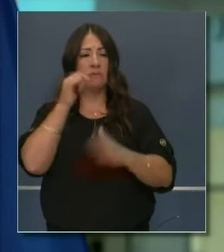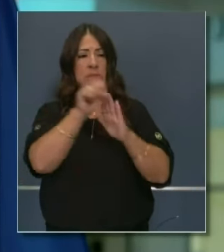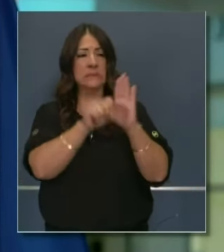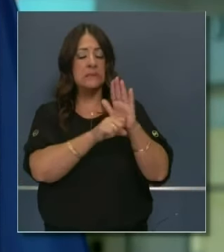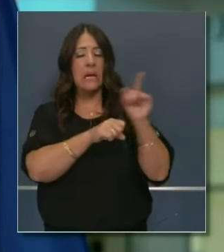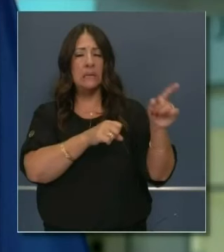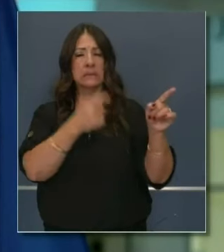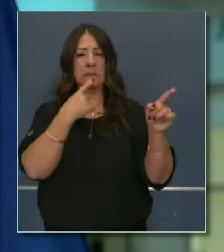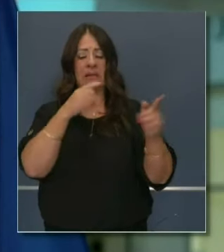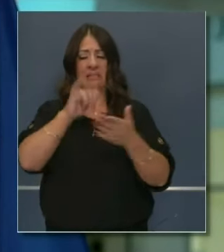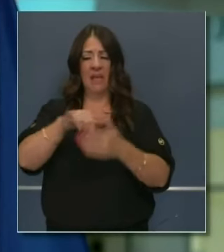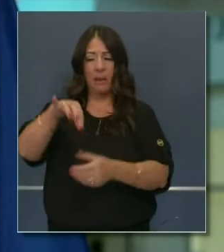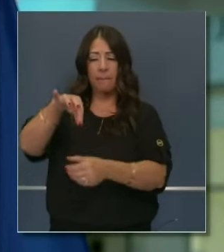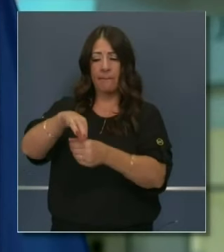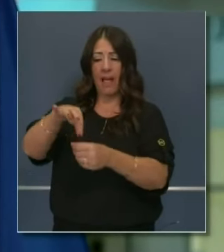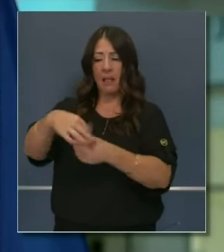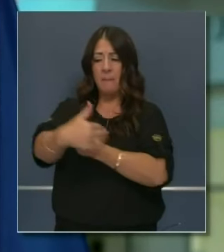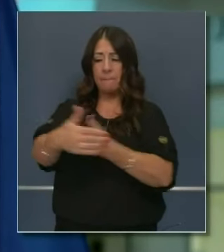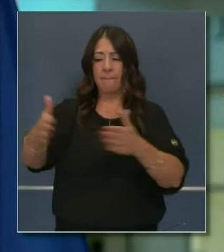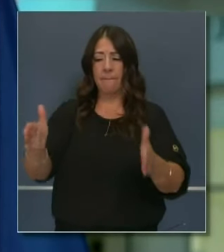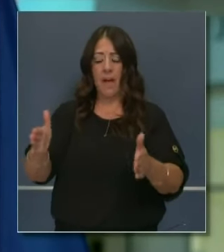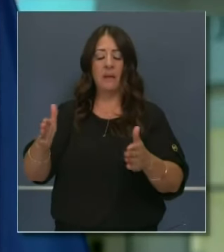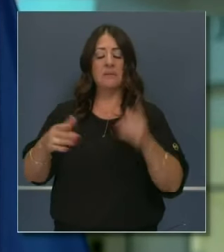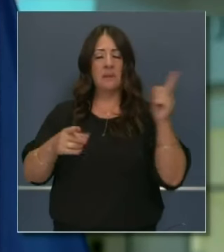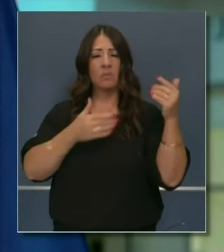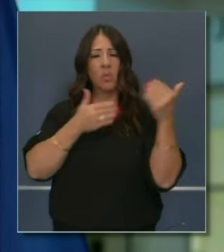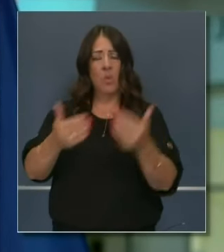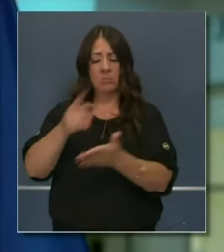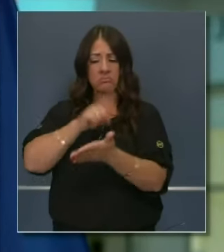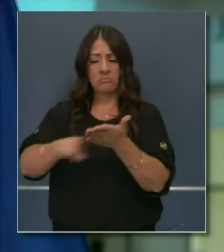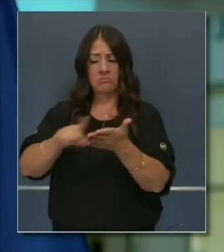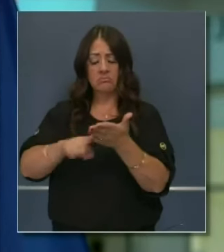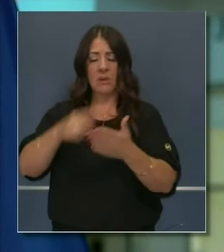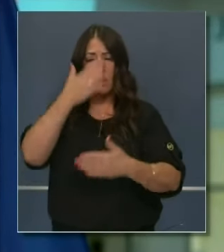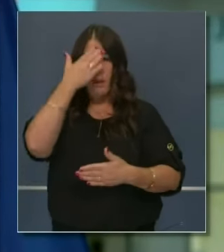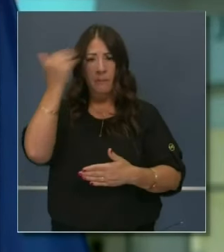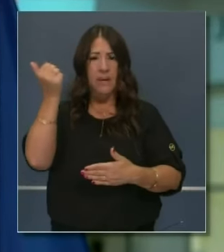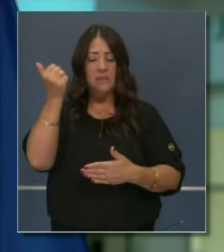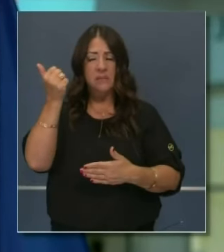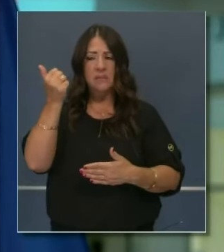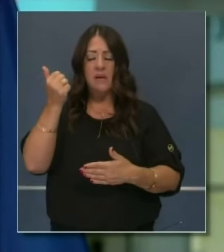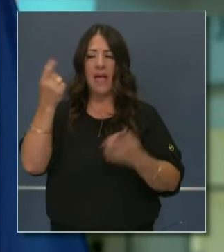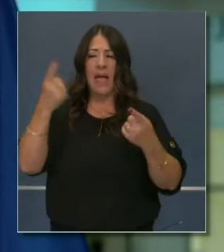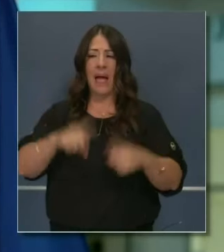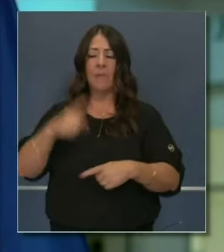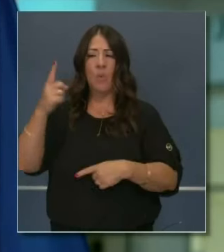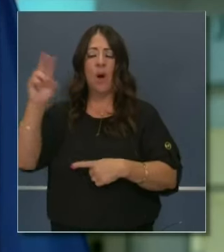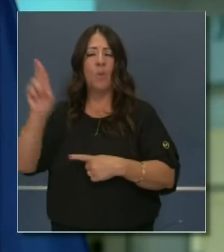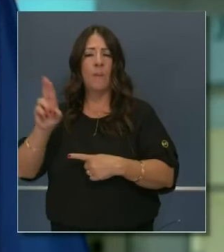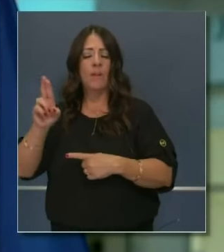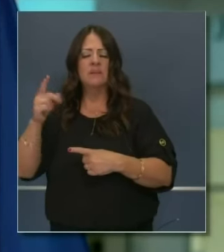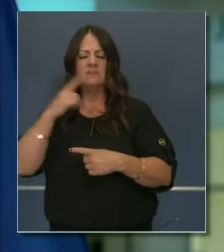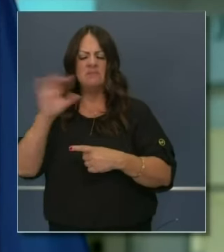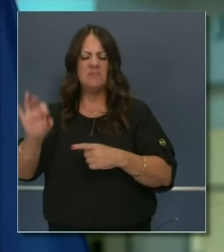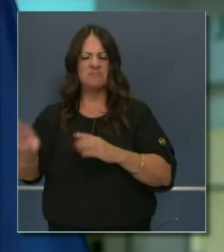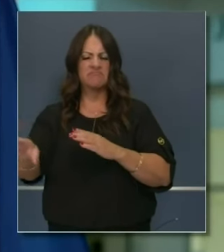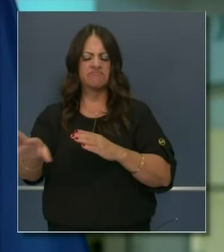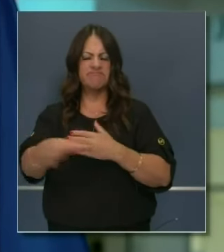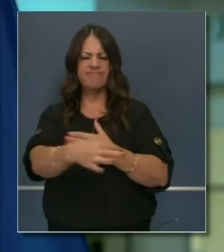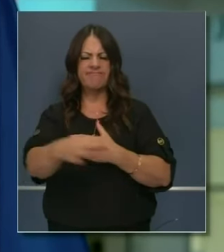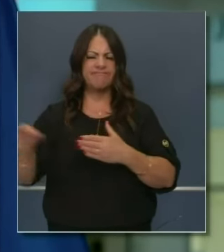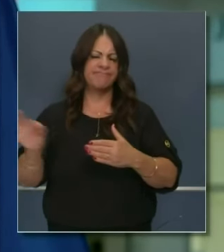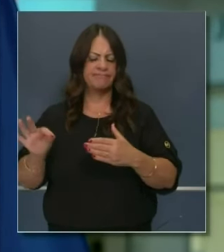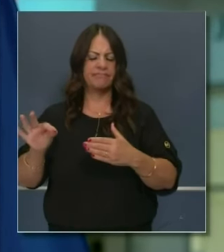for now as they investigate, particularly given that the party took that official label off of one of the boxes. I'm curious to know if you stand by